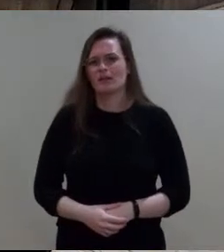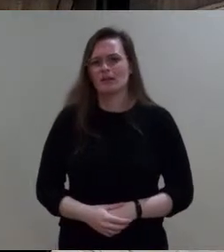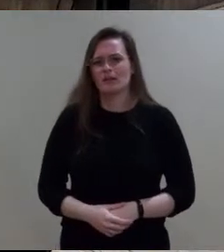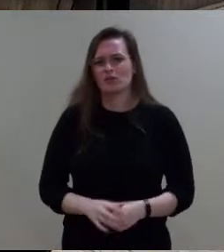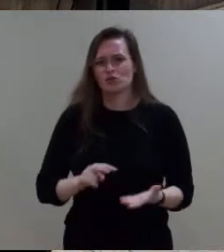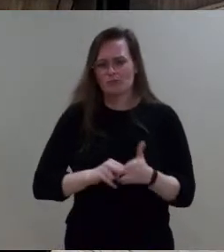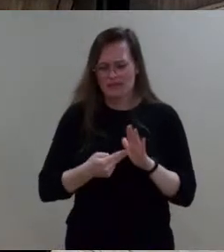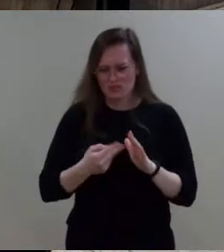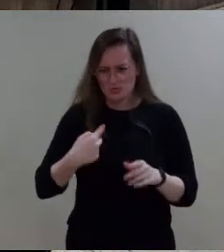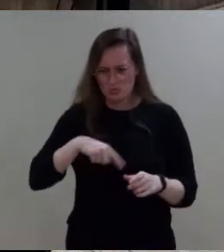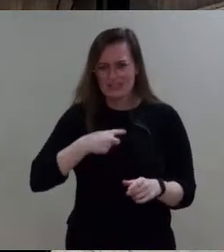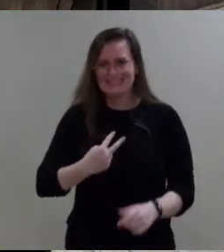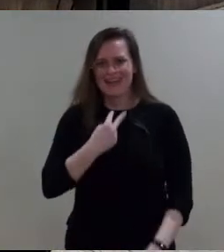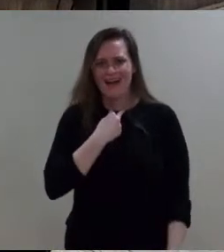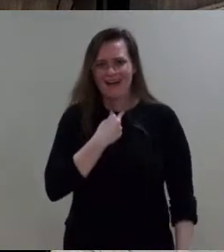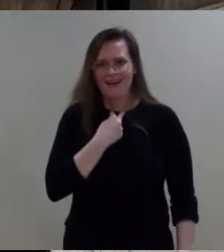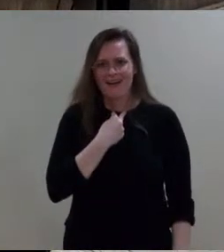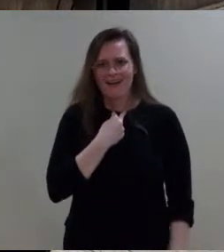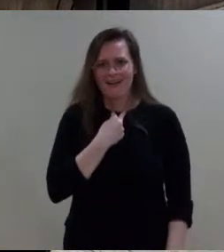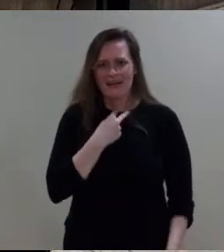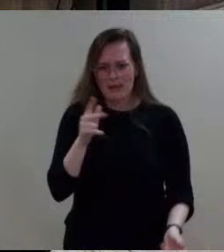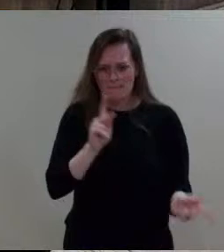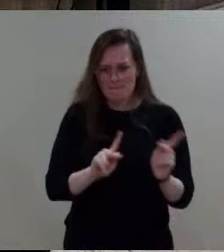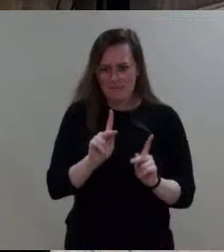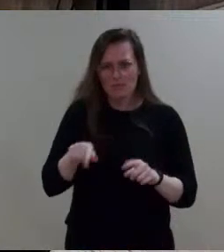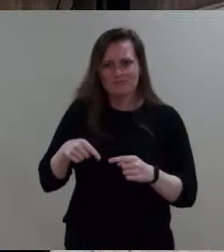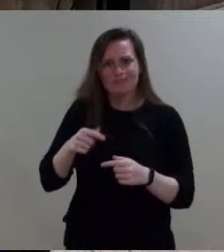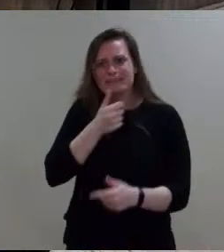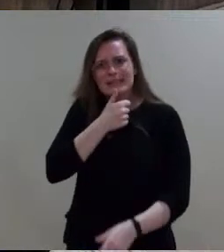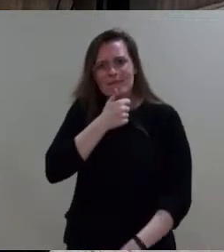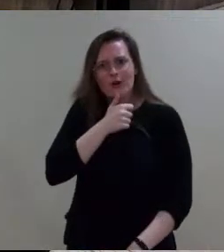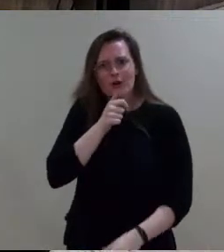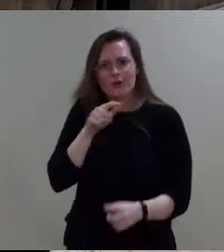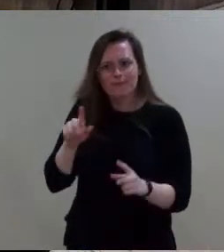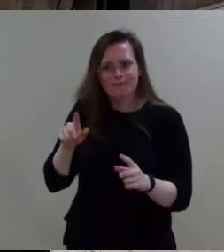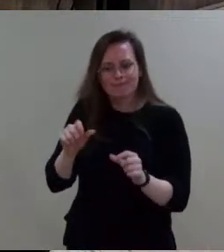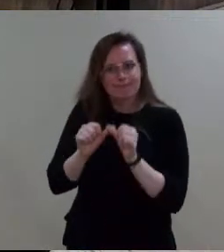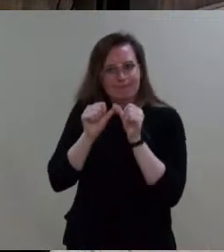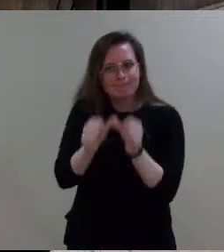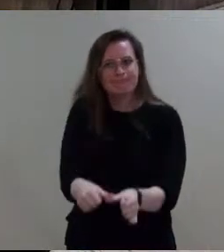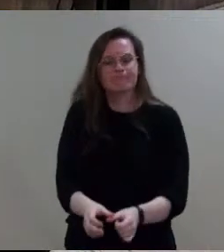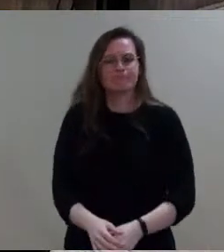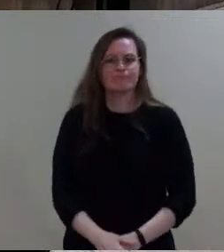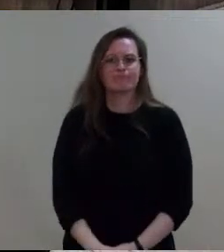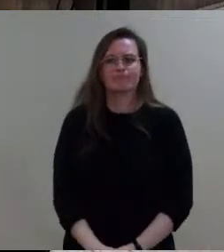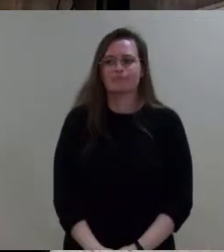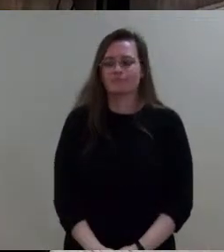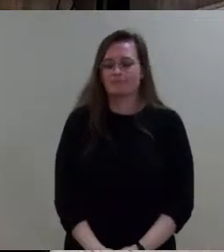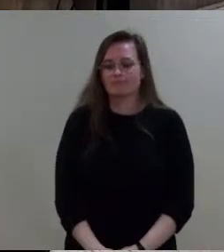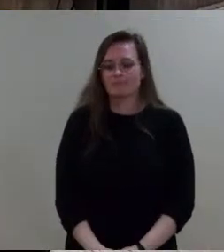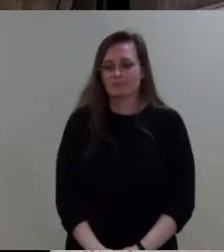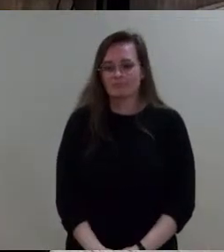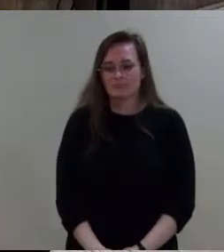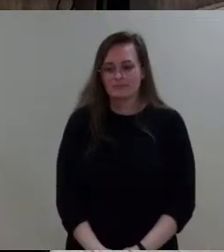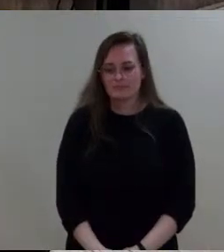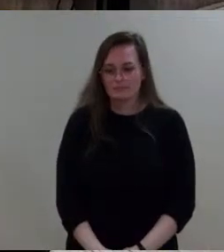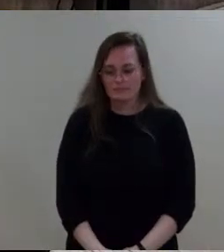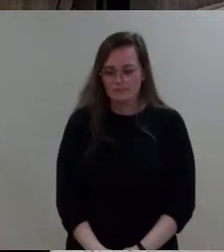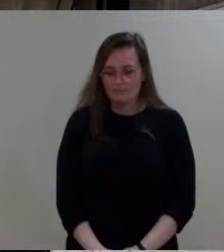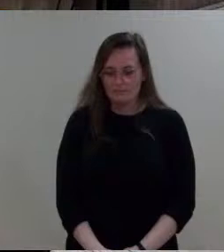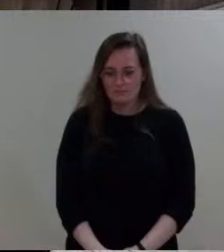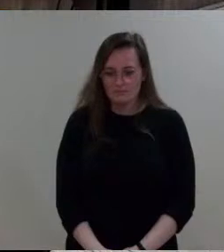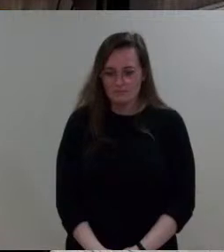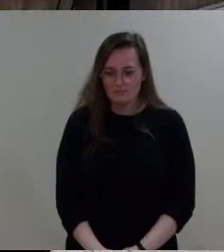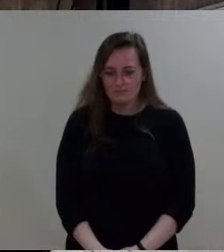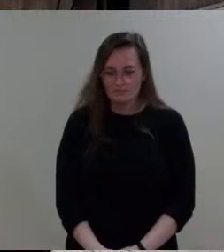back, and we're holding our citizens back. And to make a statement that nobody wants,